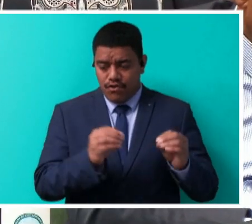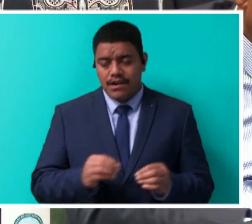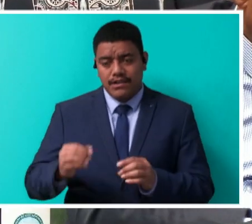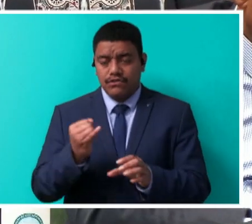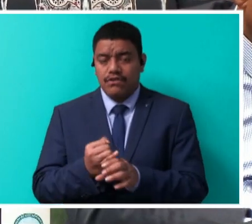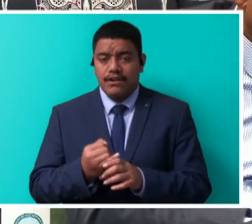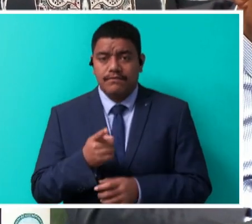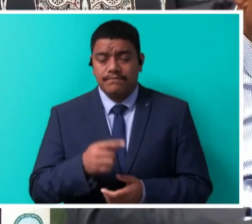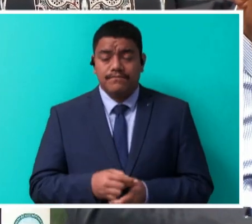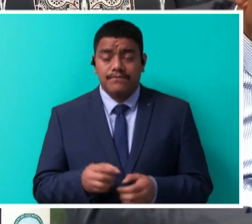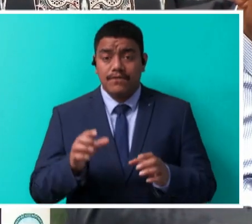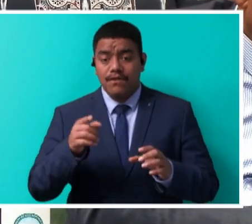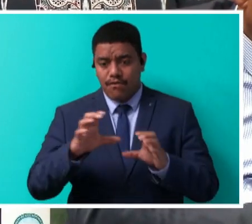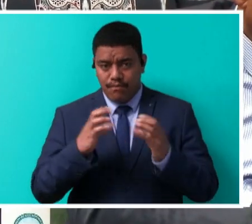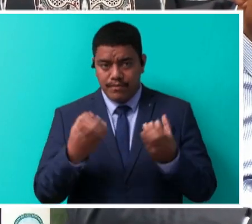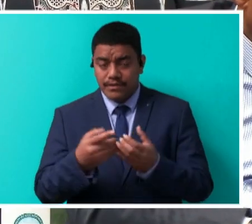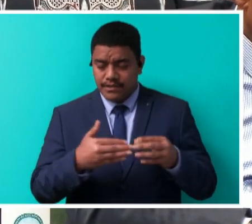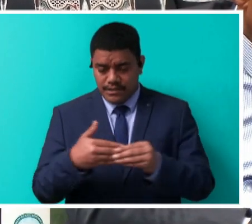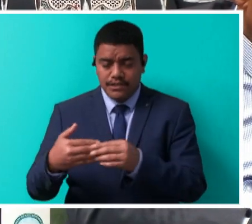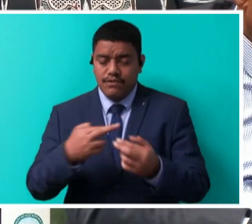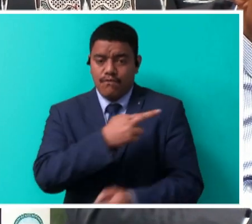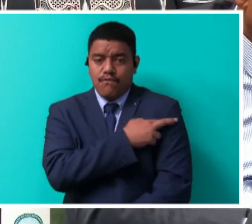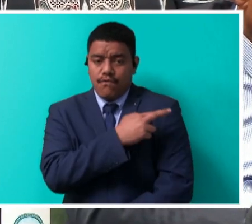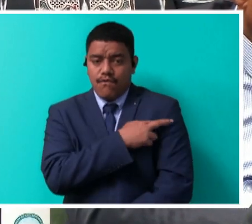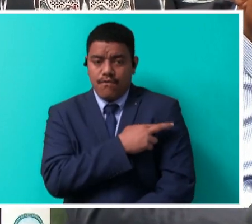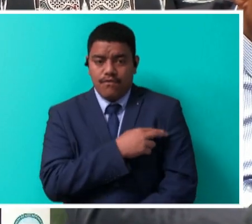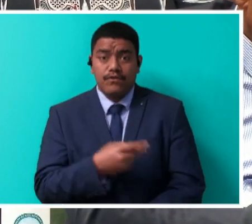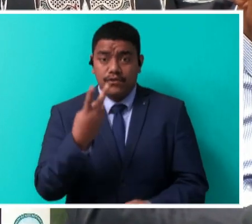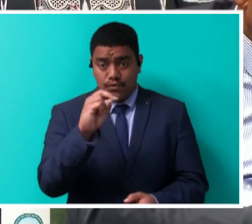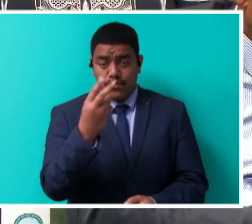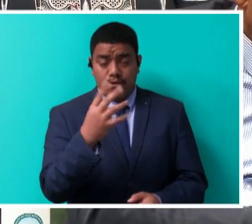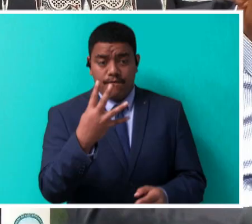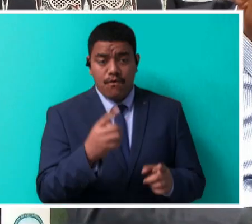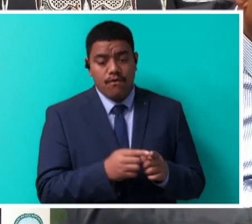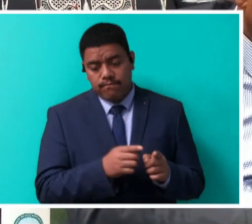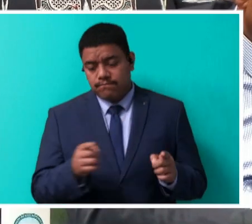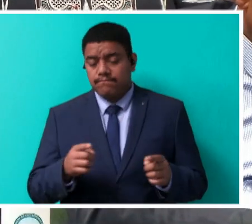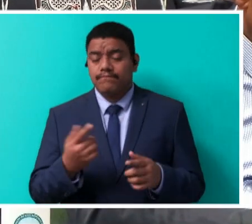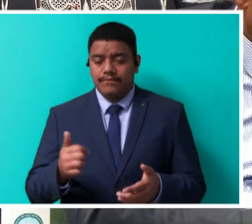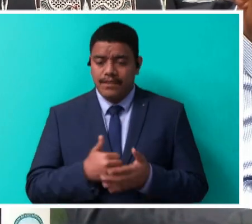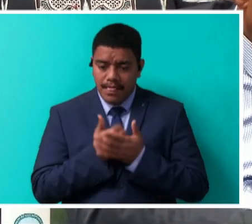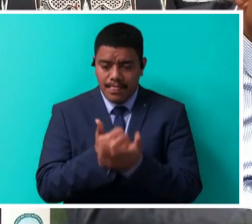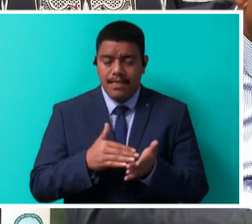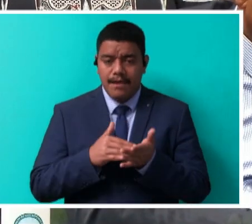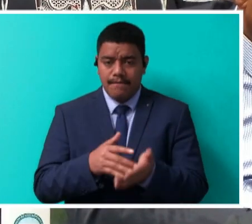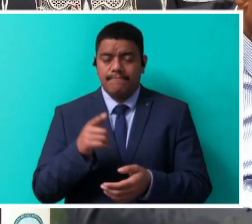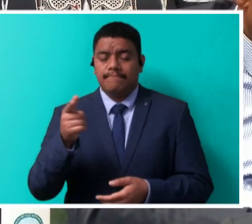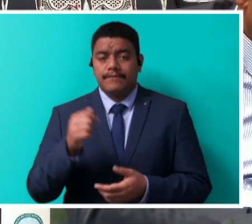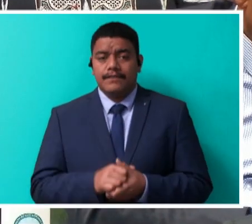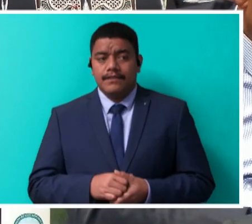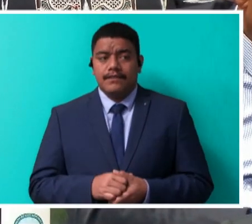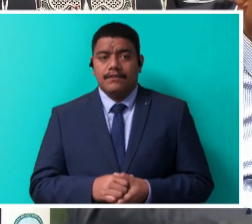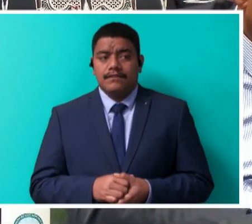The Legal Aid Commission has also taken a leadership role. In April 2024, Legal Aid and Solomon Islands public solicitors signed